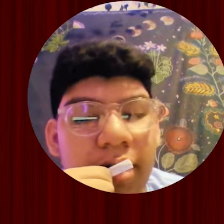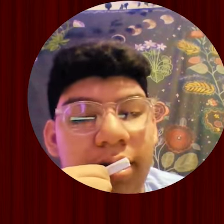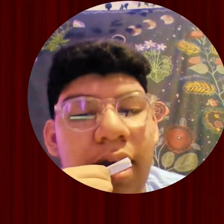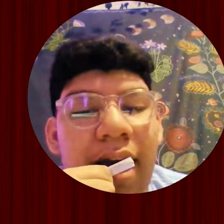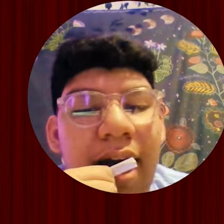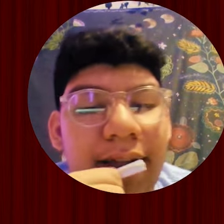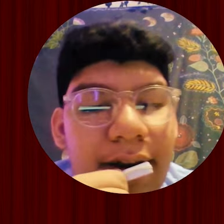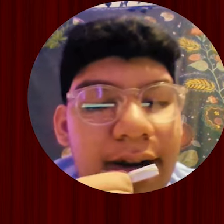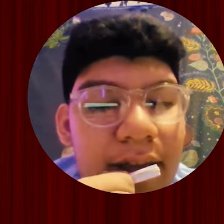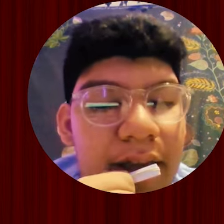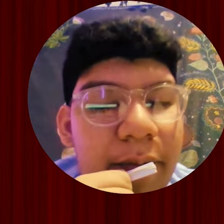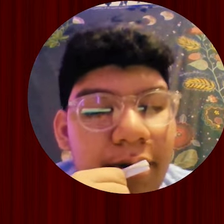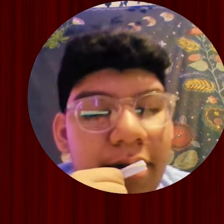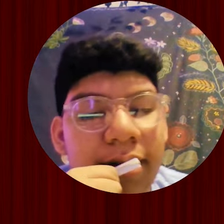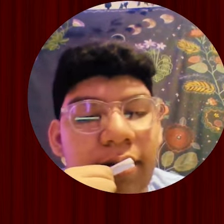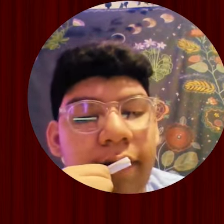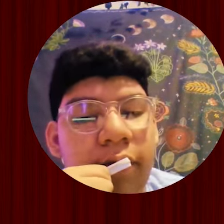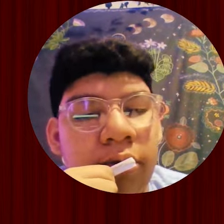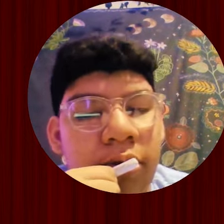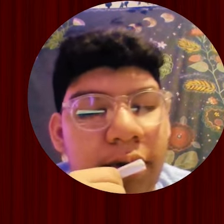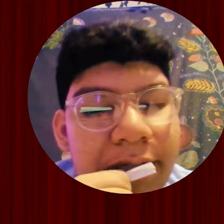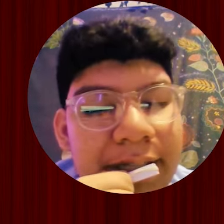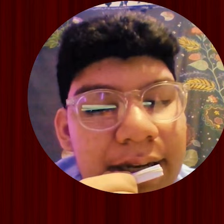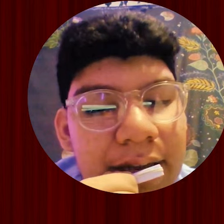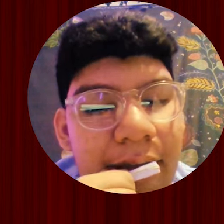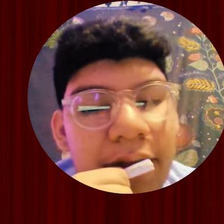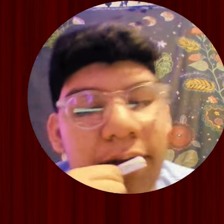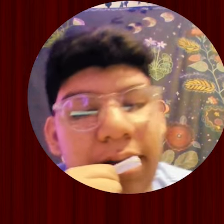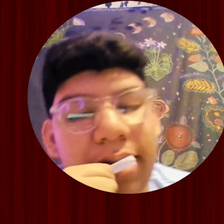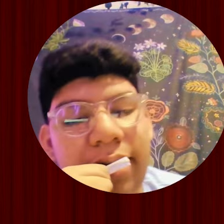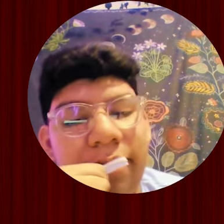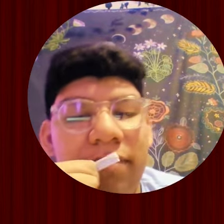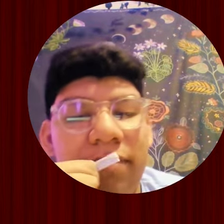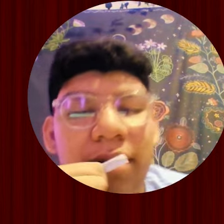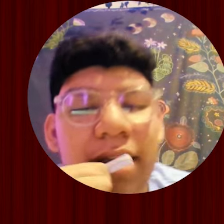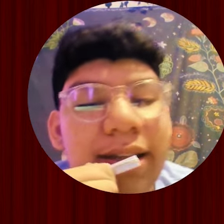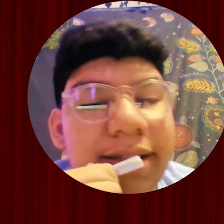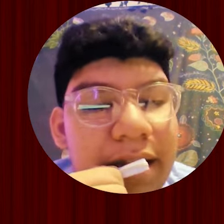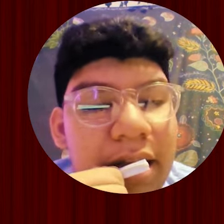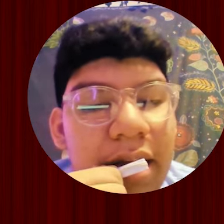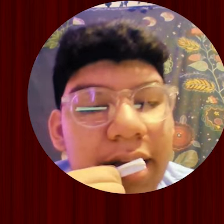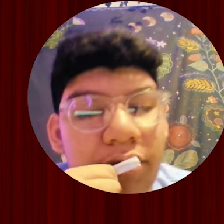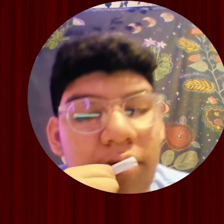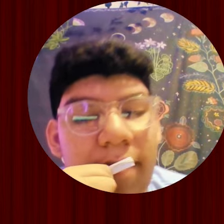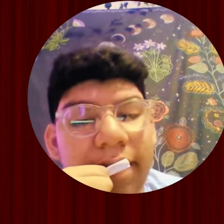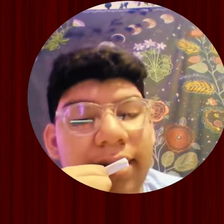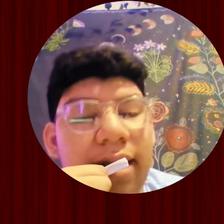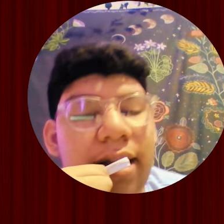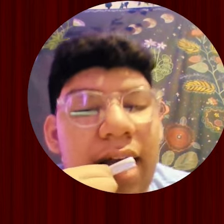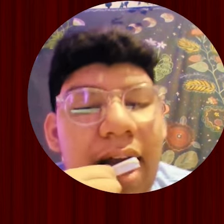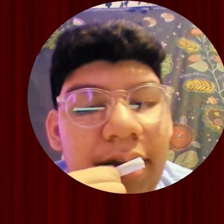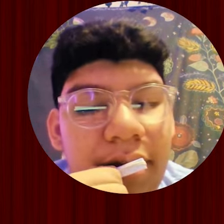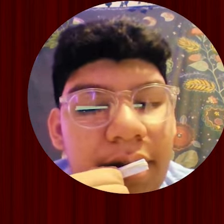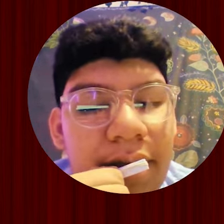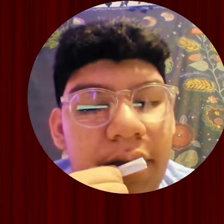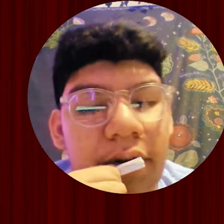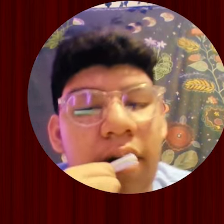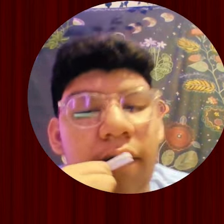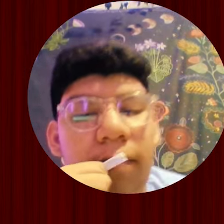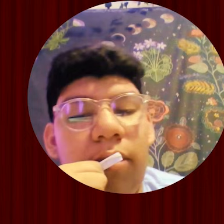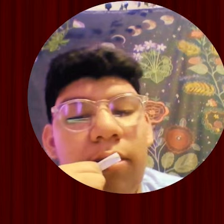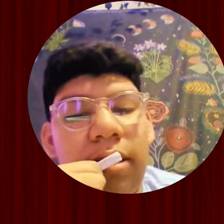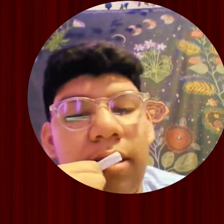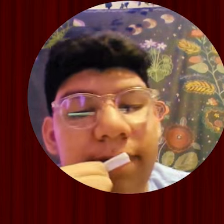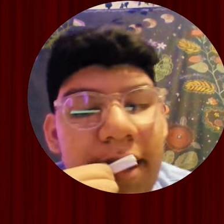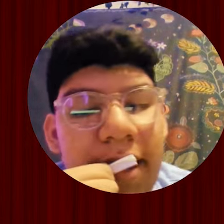social causes, highlighting the importance of cultural diversity and unity. Celia still remains an iconic figure